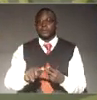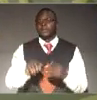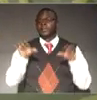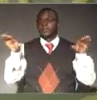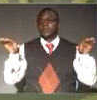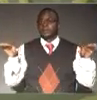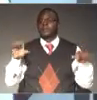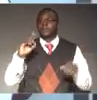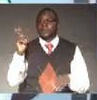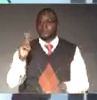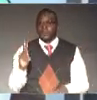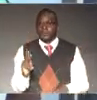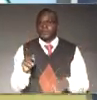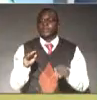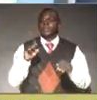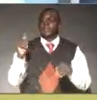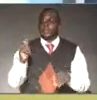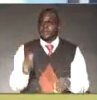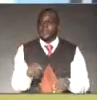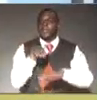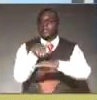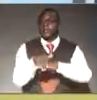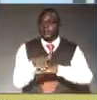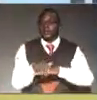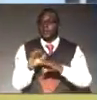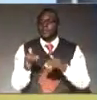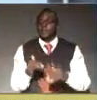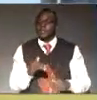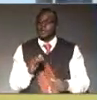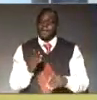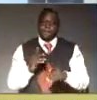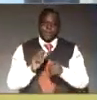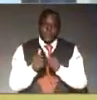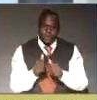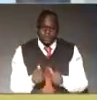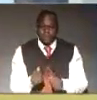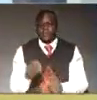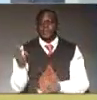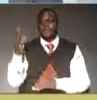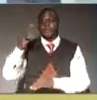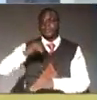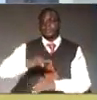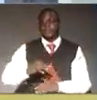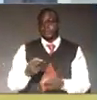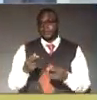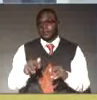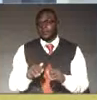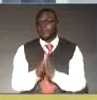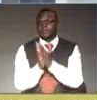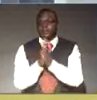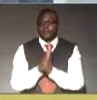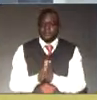Zimbabweans, Kenyans, Tanzanians, and an Englishman who seems to be the player to beat at the 3-day event. John Ban